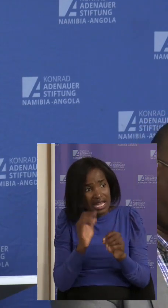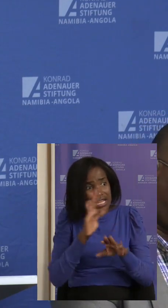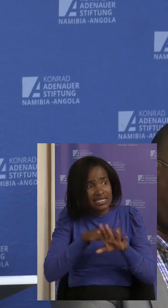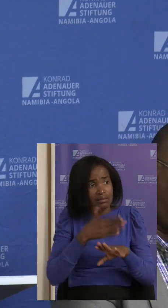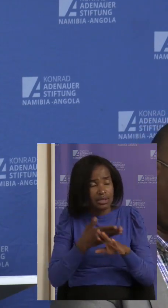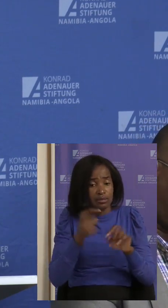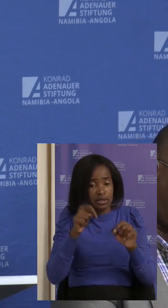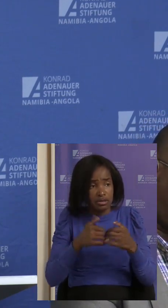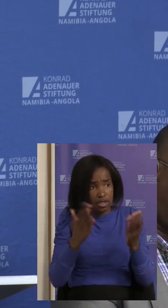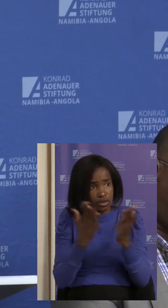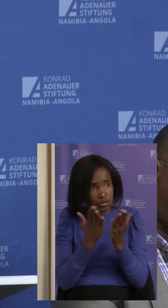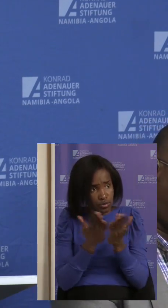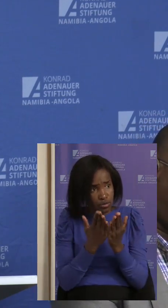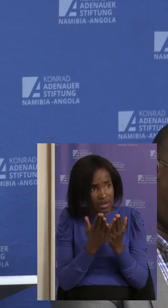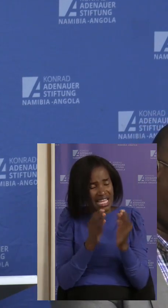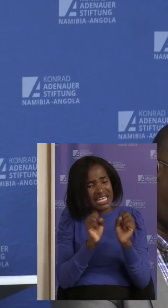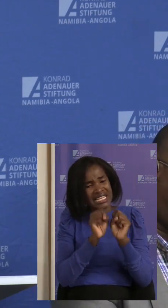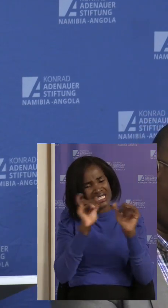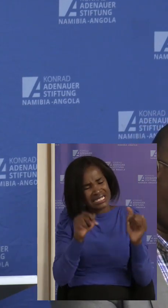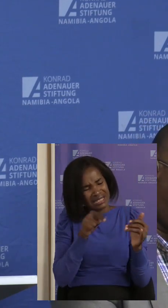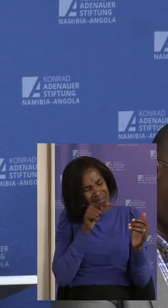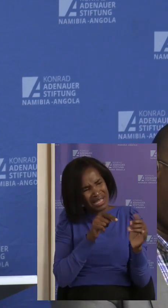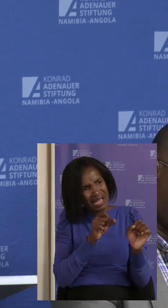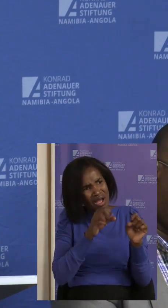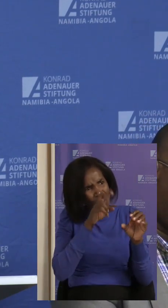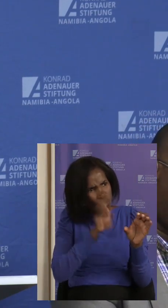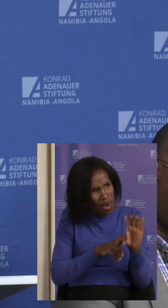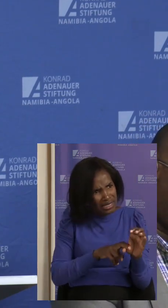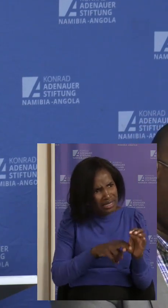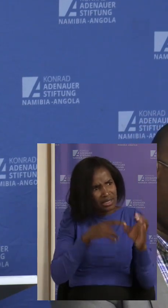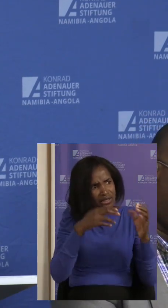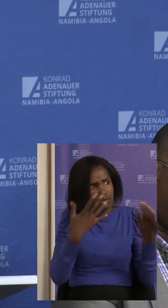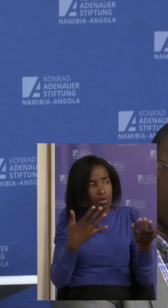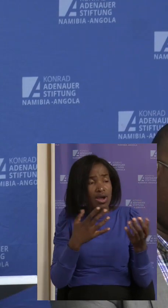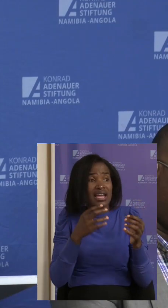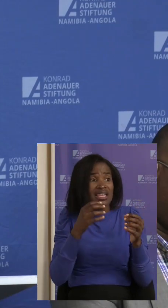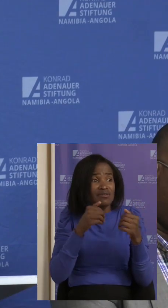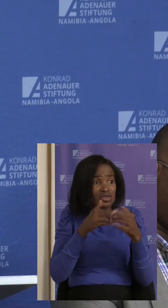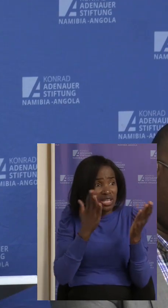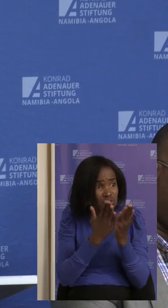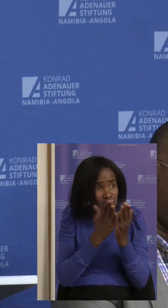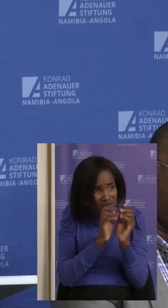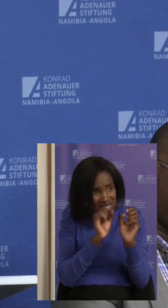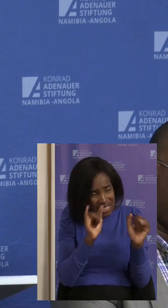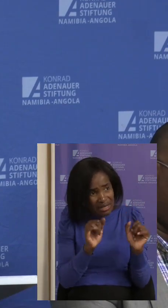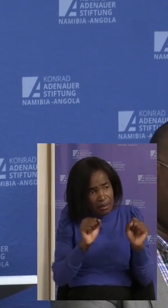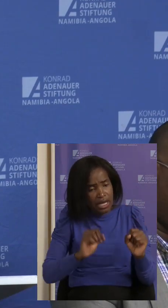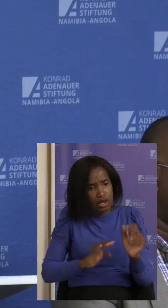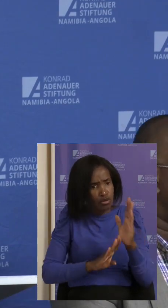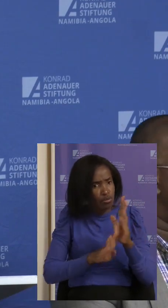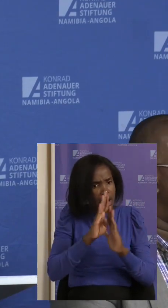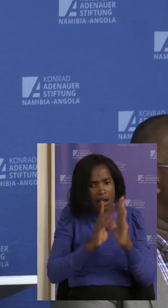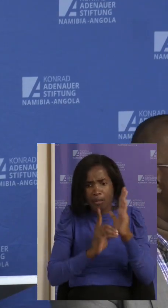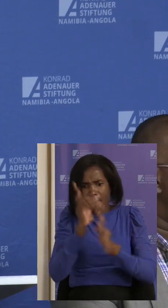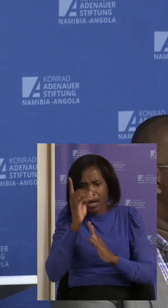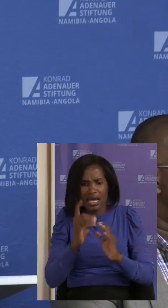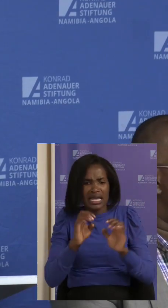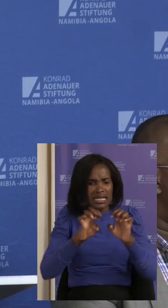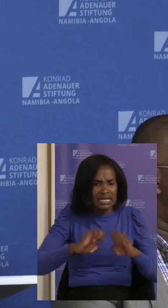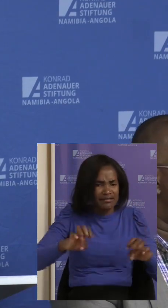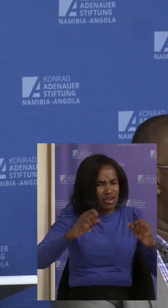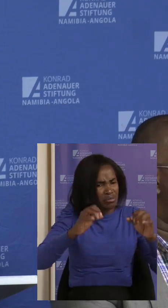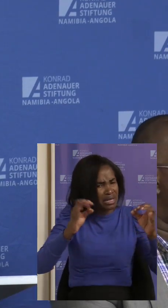system, is it actually of quality? Are you actually able to thrive in that system? Are you in a conducive environment that